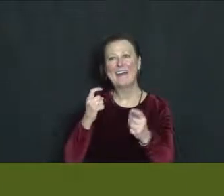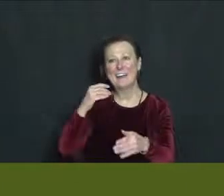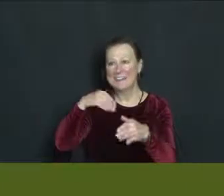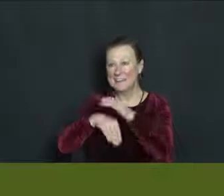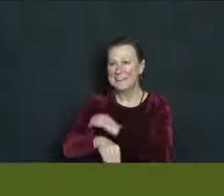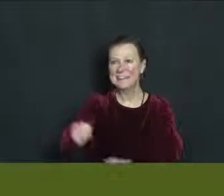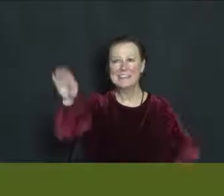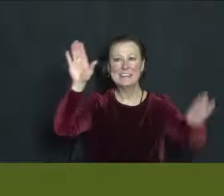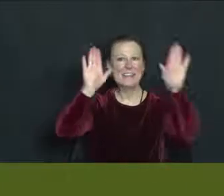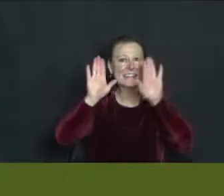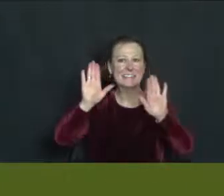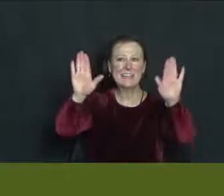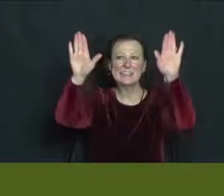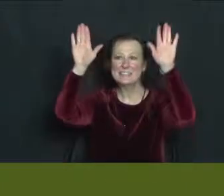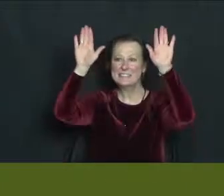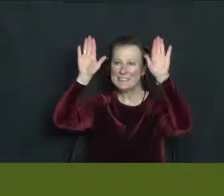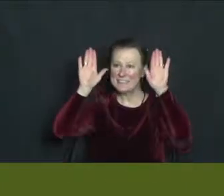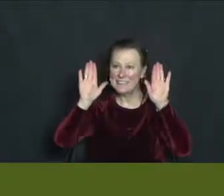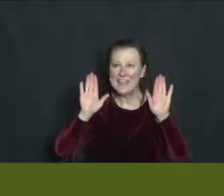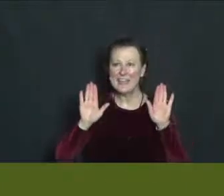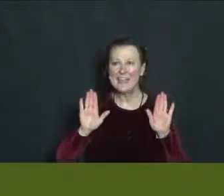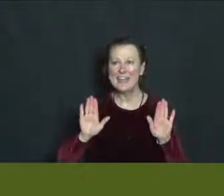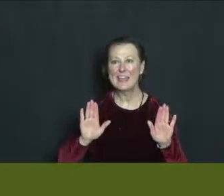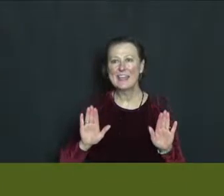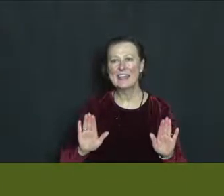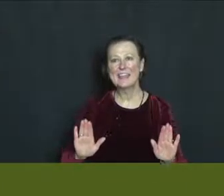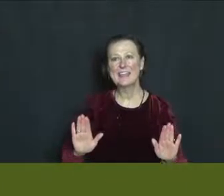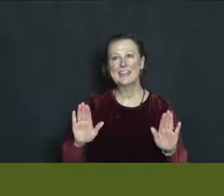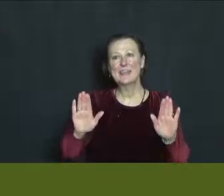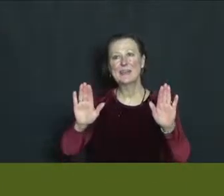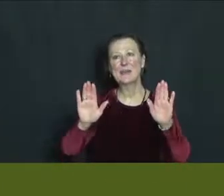Gloria in excelsis